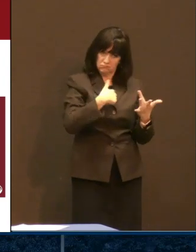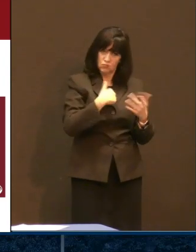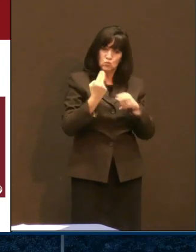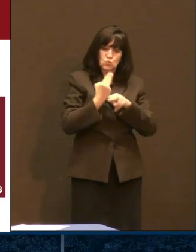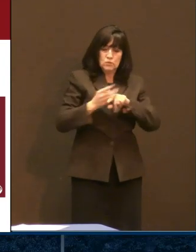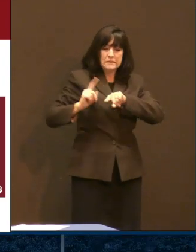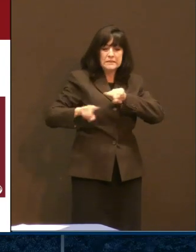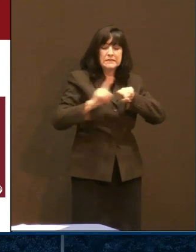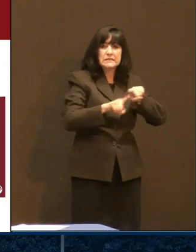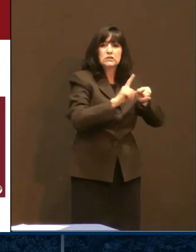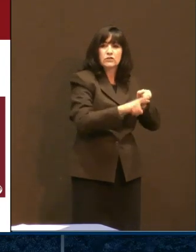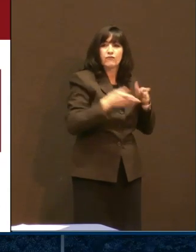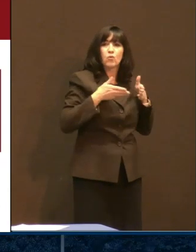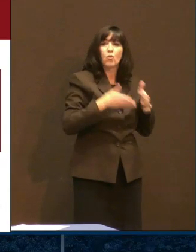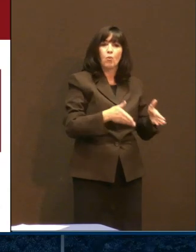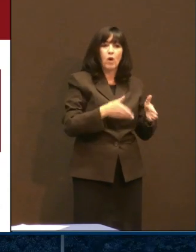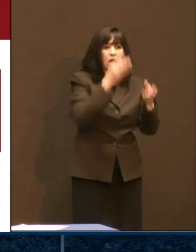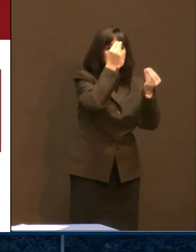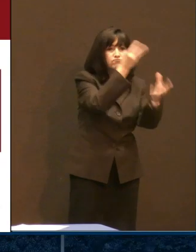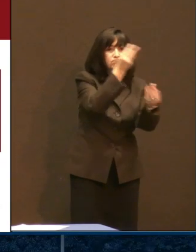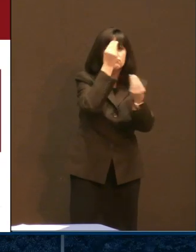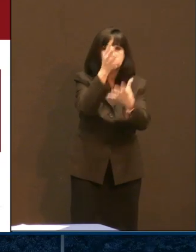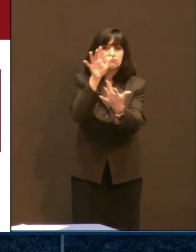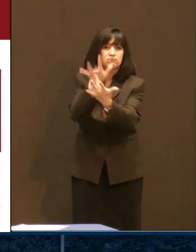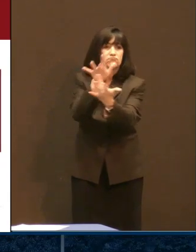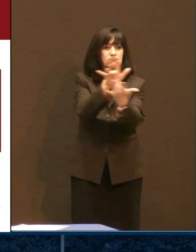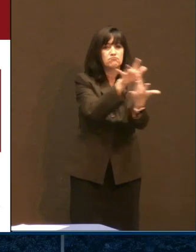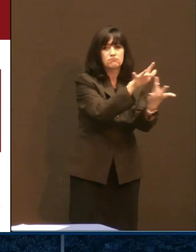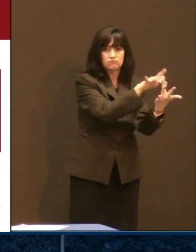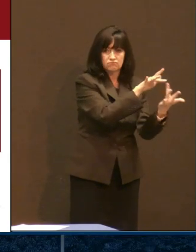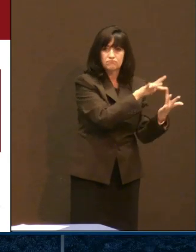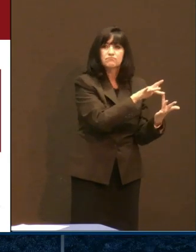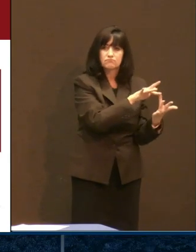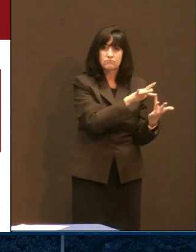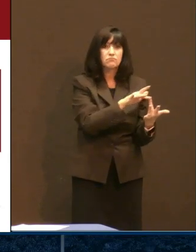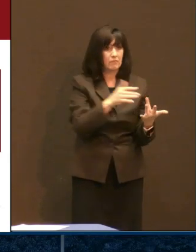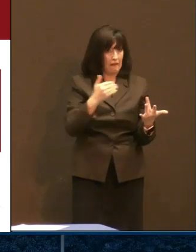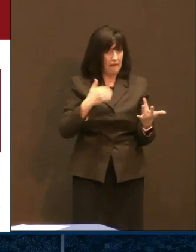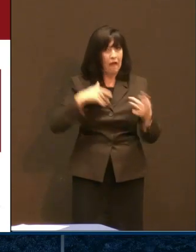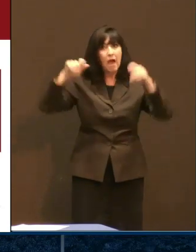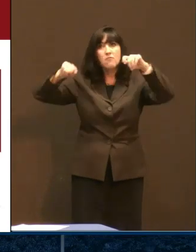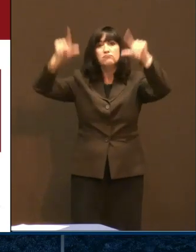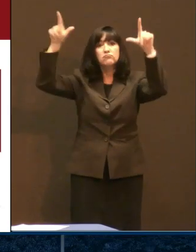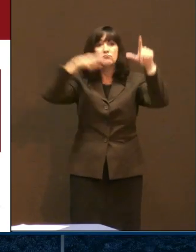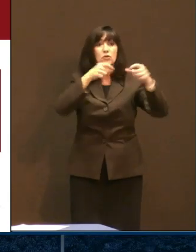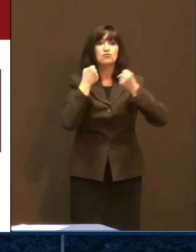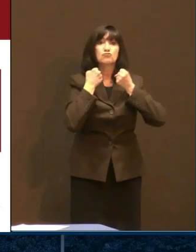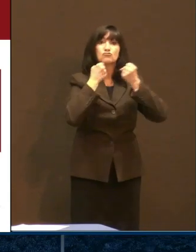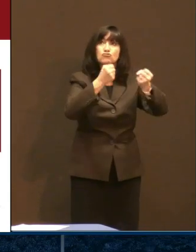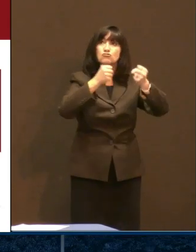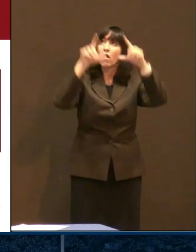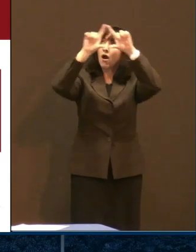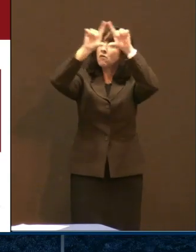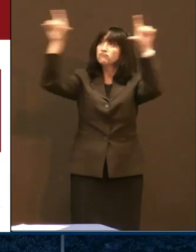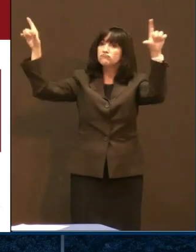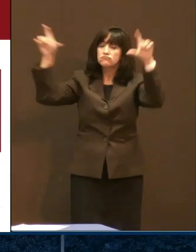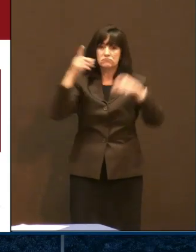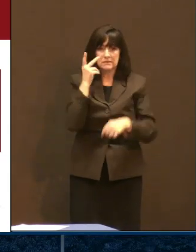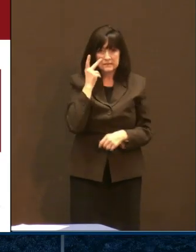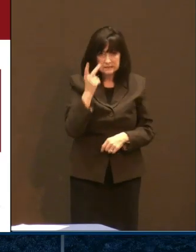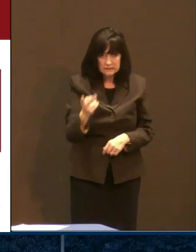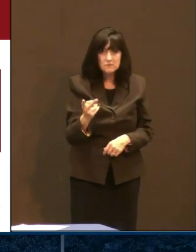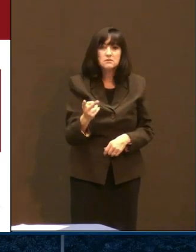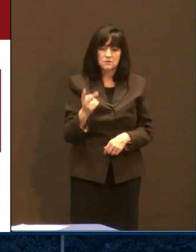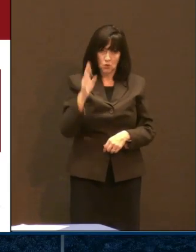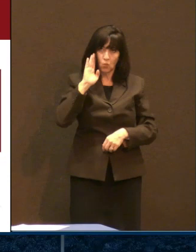seen in the last few weeks. So those public service announcements, including the billboards, will be updated as